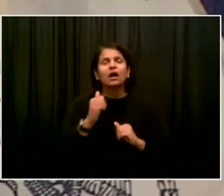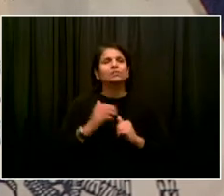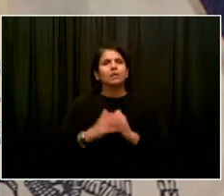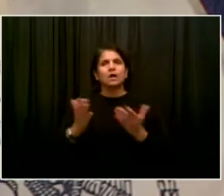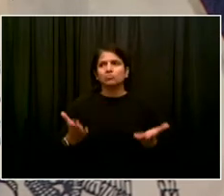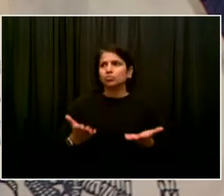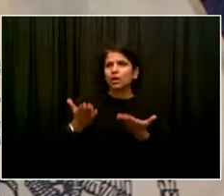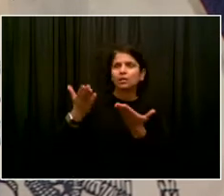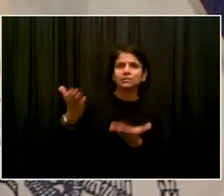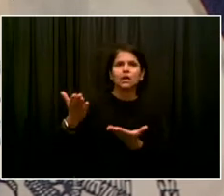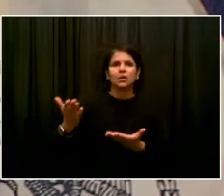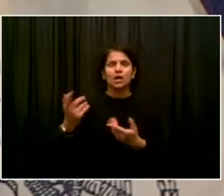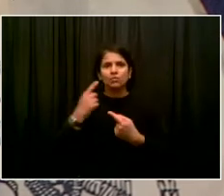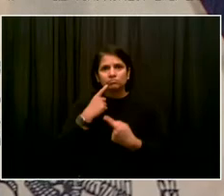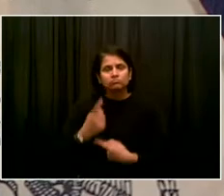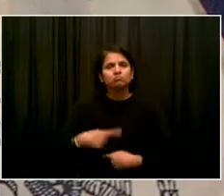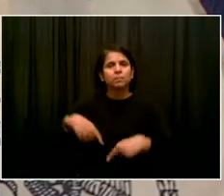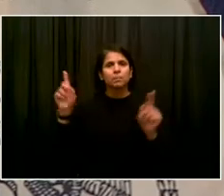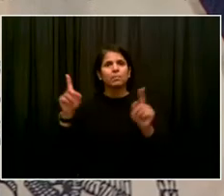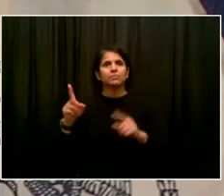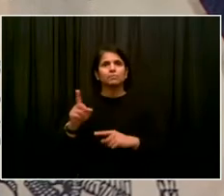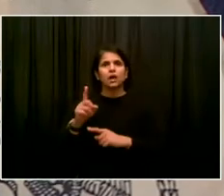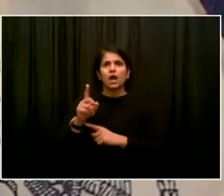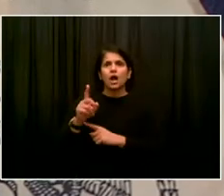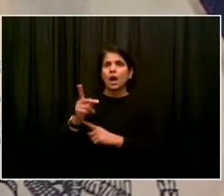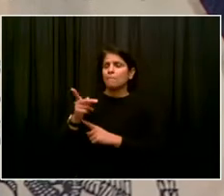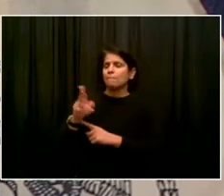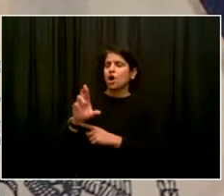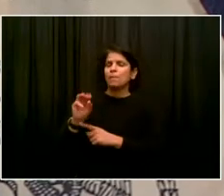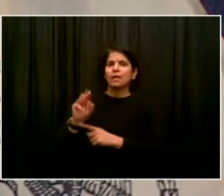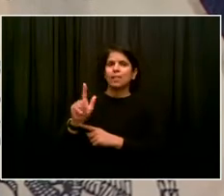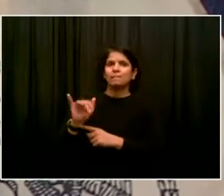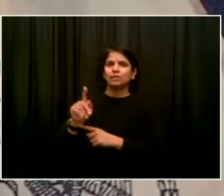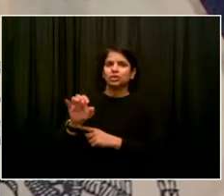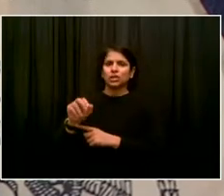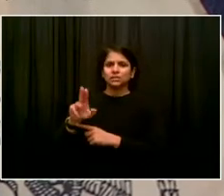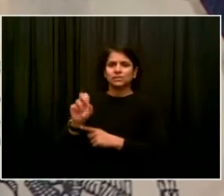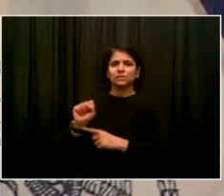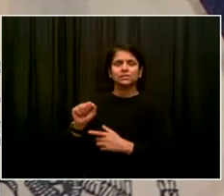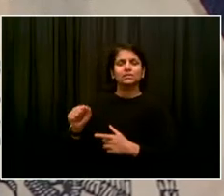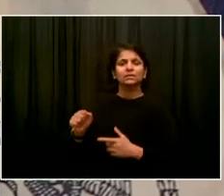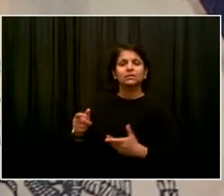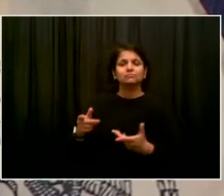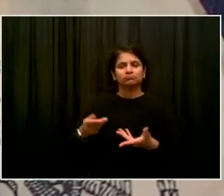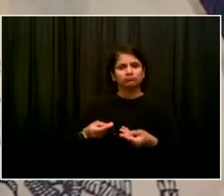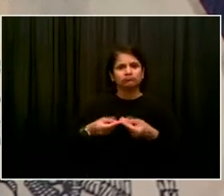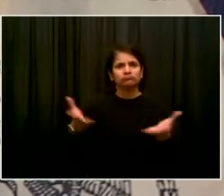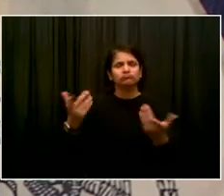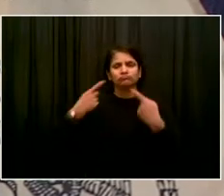to the folks who have come here and really do this amazing work in the community.